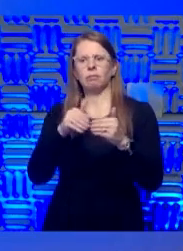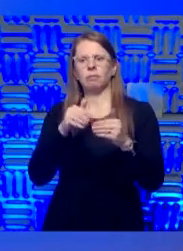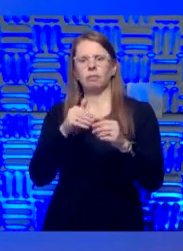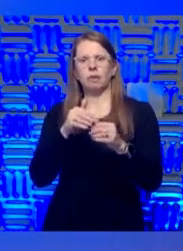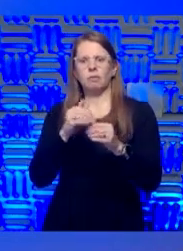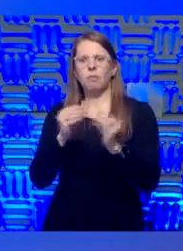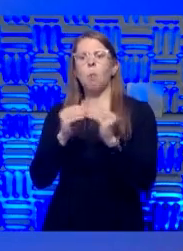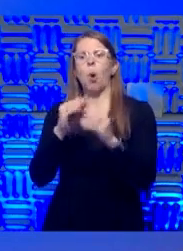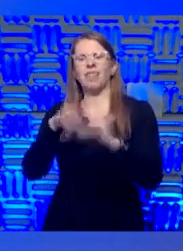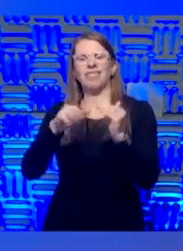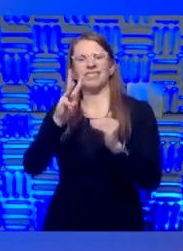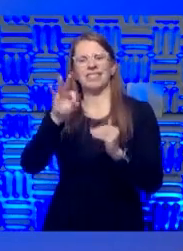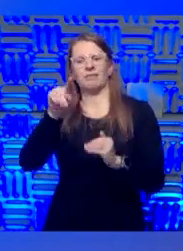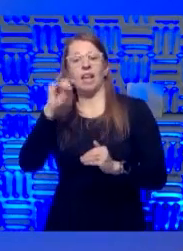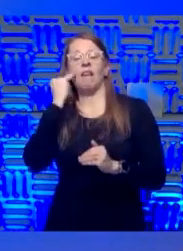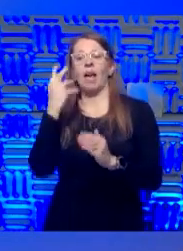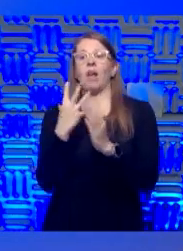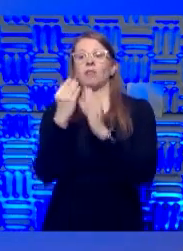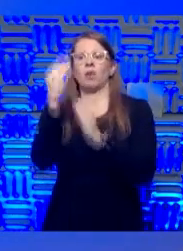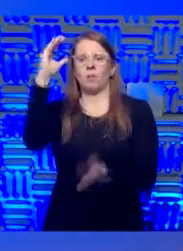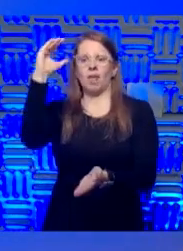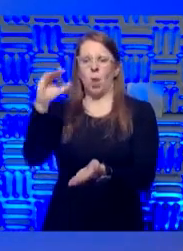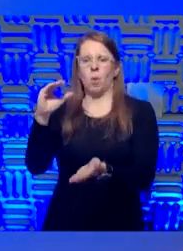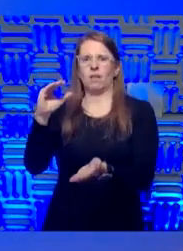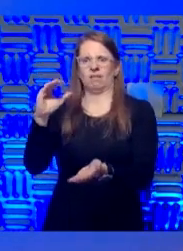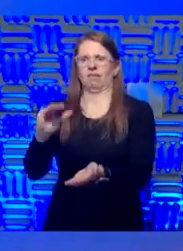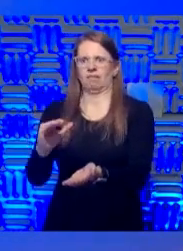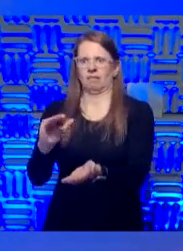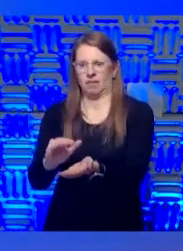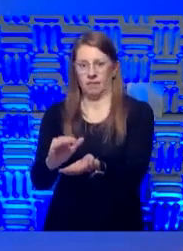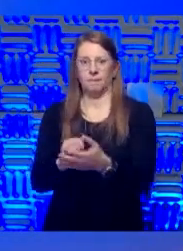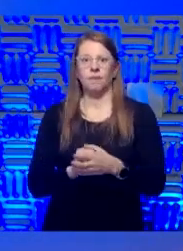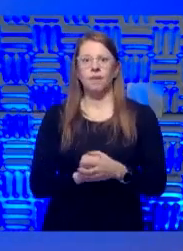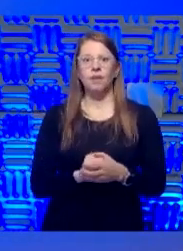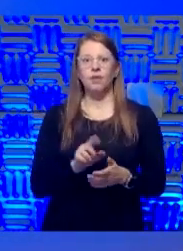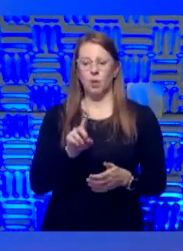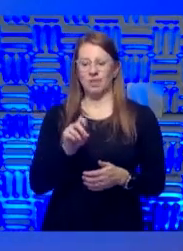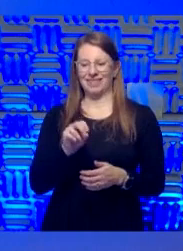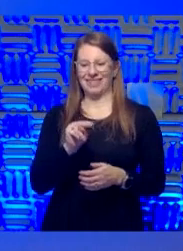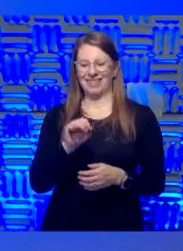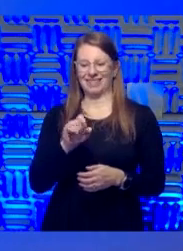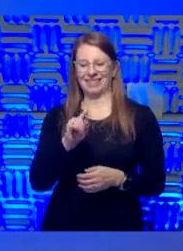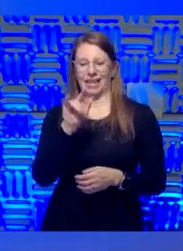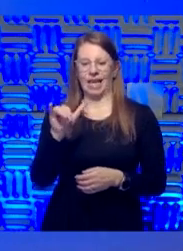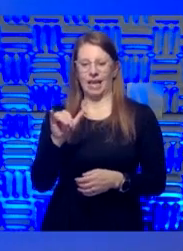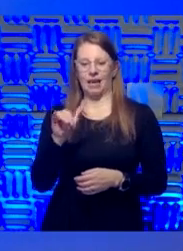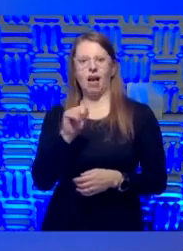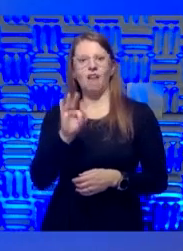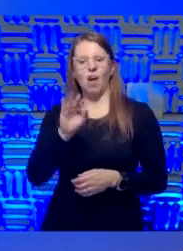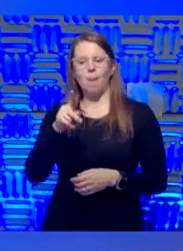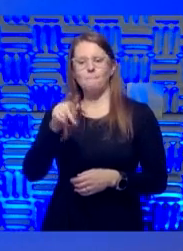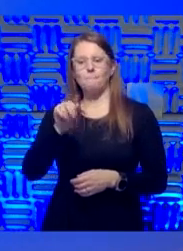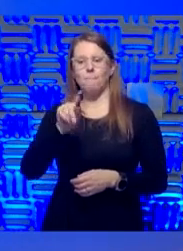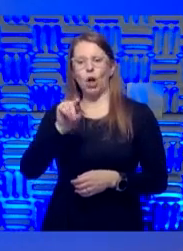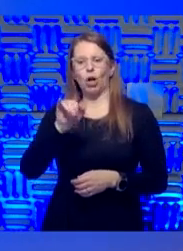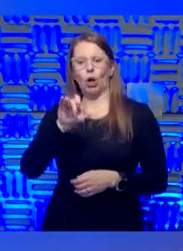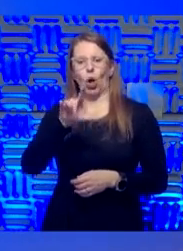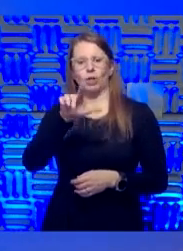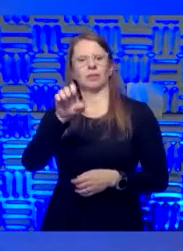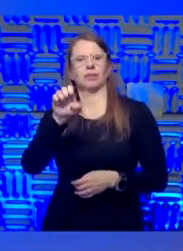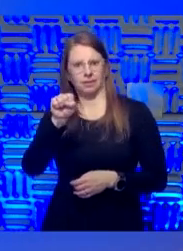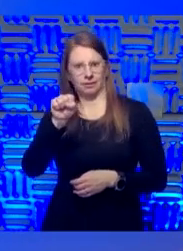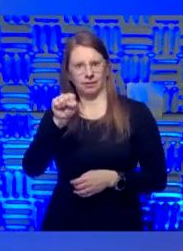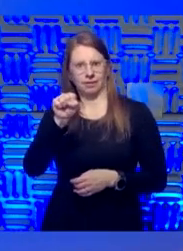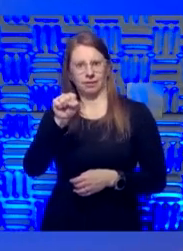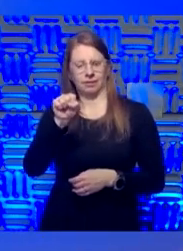If you're outside, it's absolutely going to be lower. So certainly density of infectious particles is very important, and you're probably going to have a